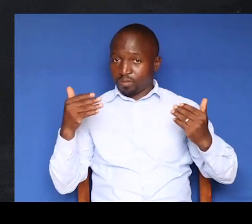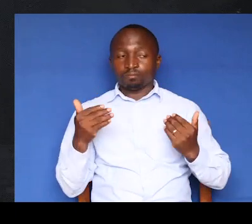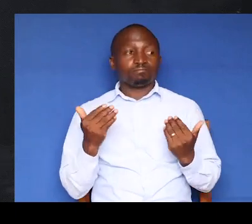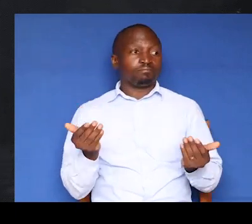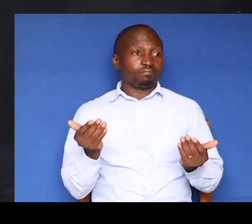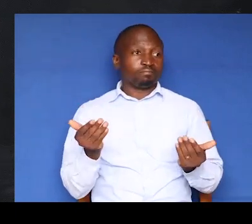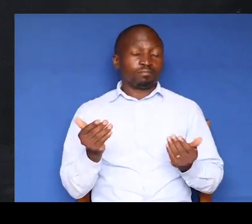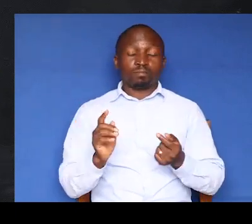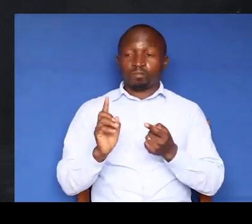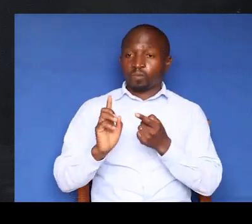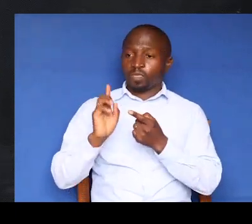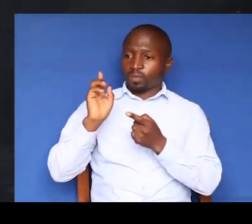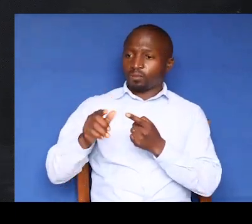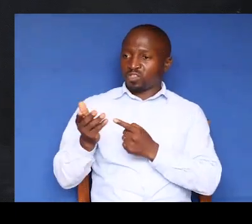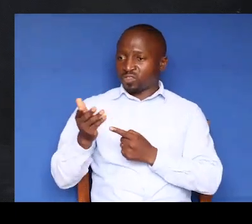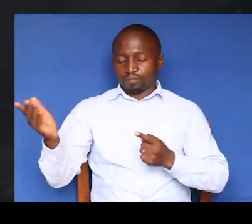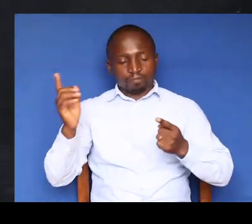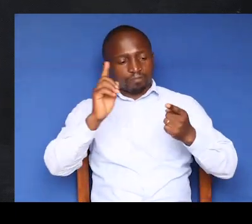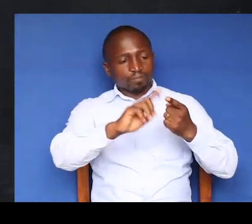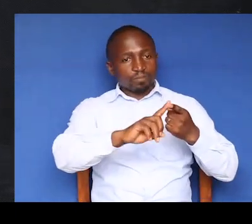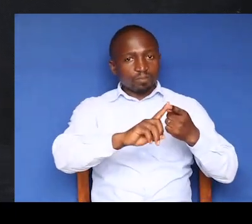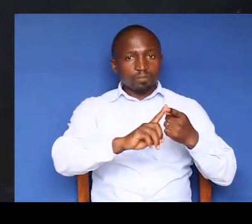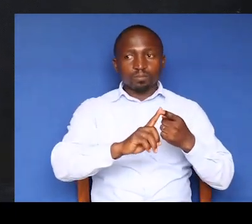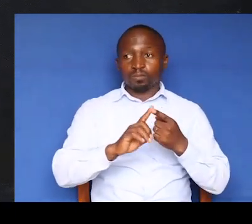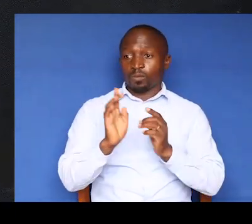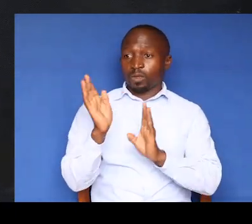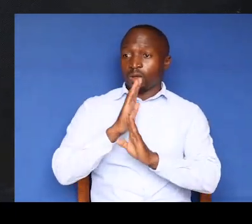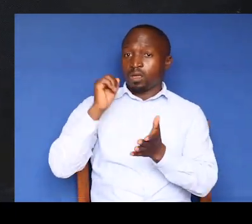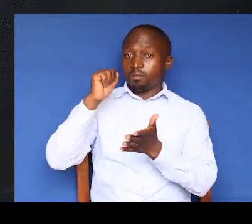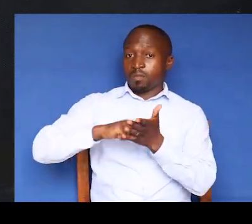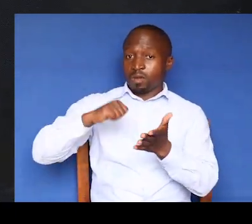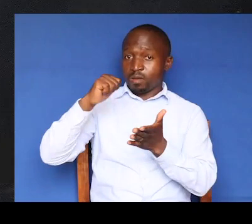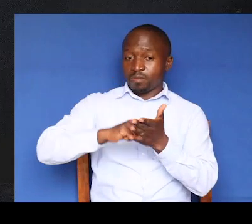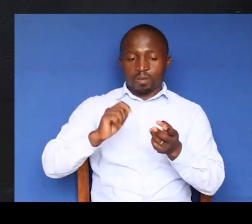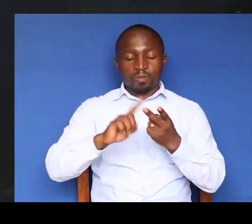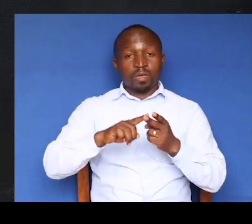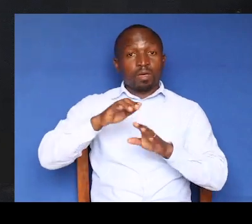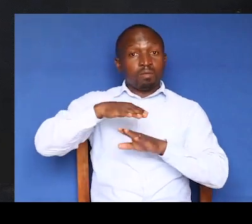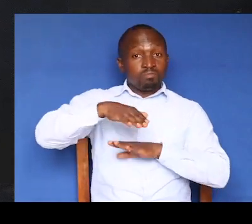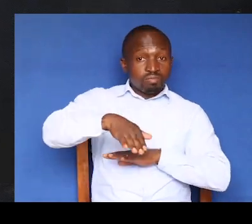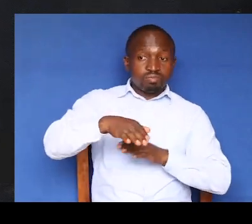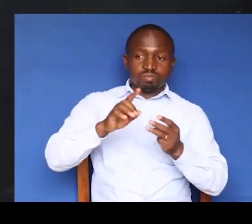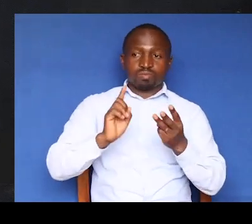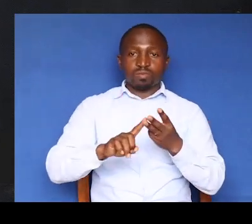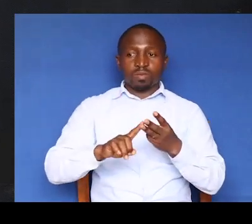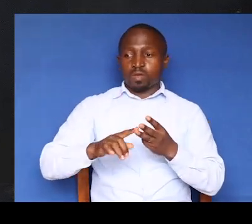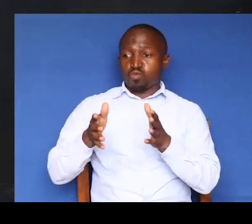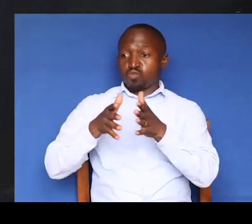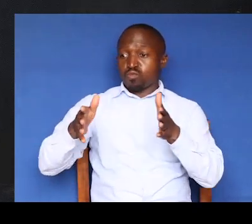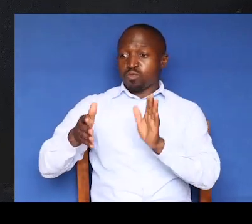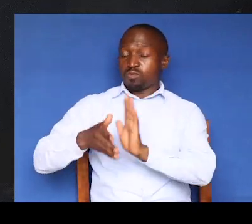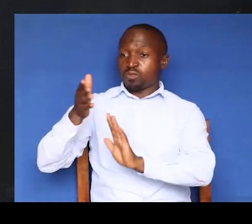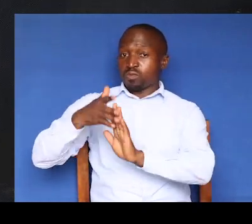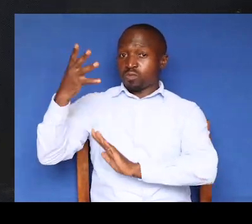Apart from climate, we have the factors of the nature of the underlying rocks, gradient, size of the catchment